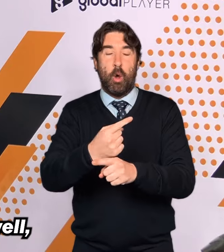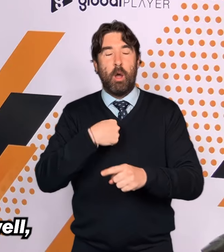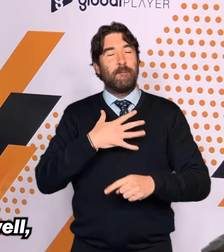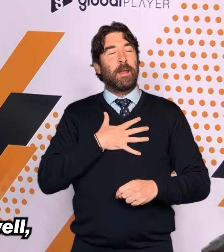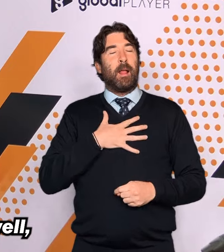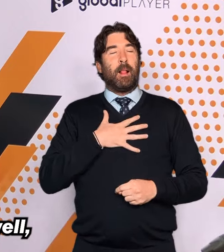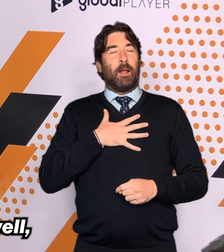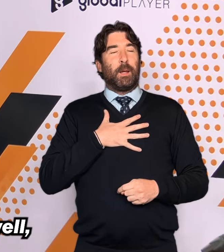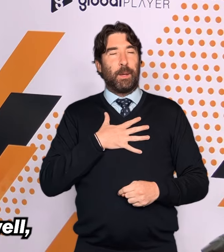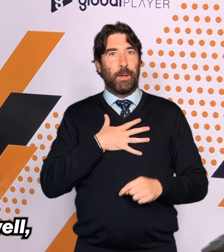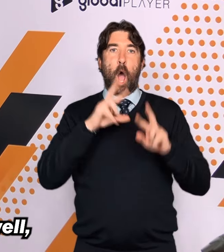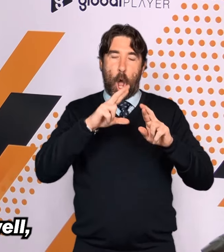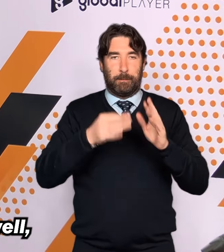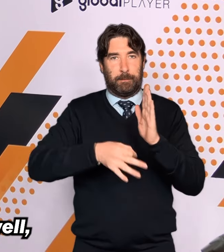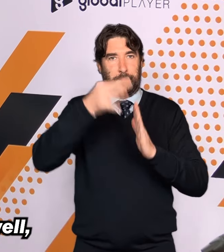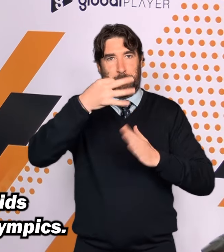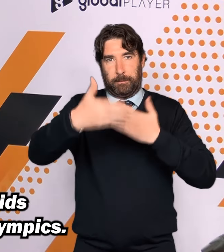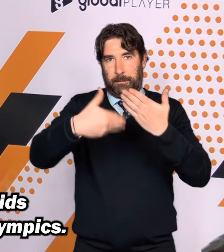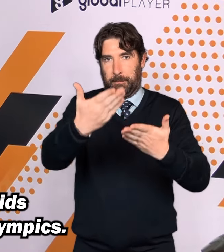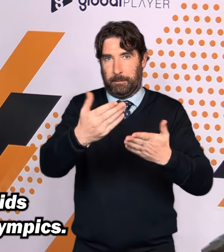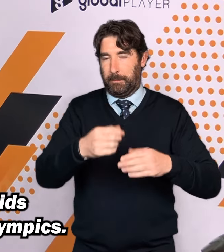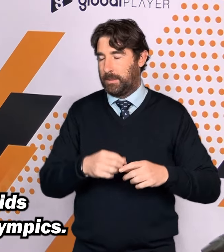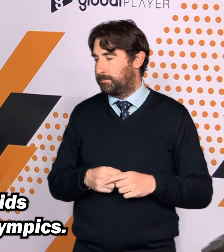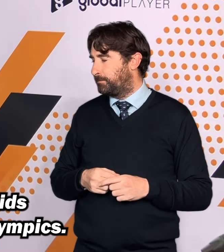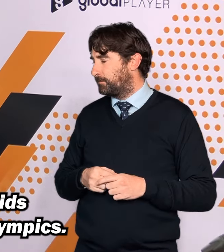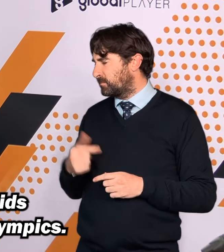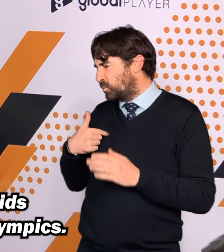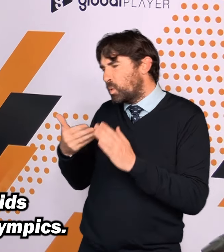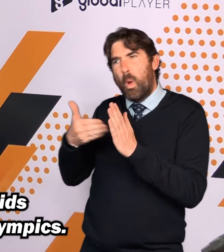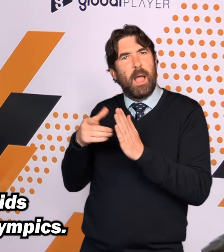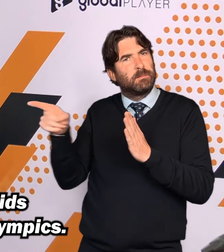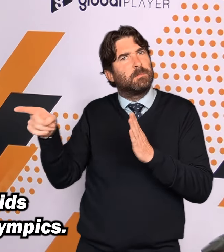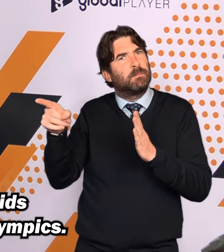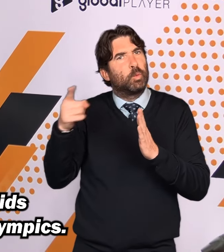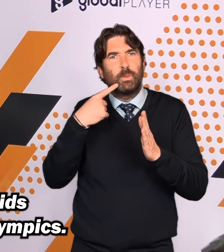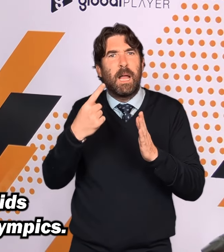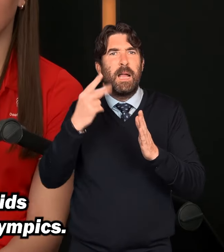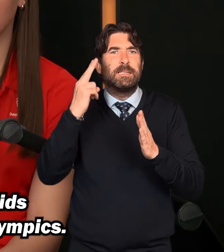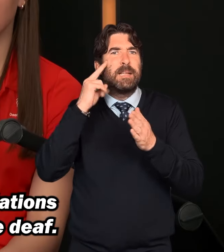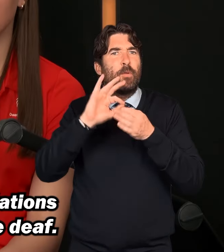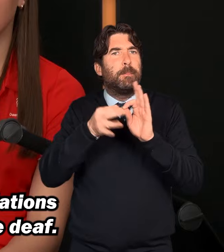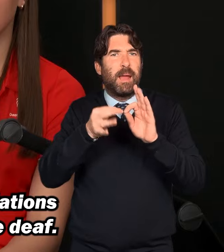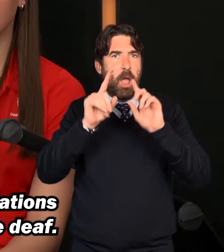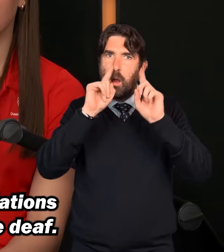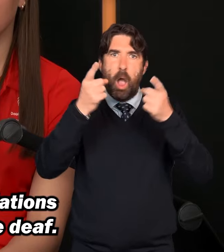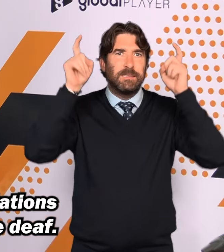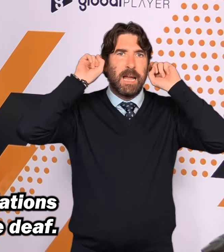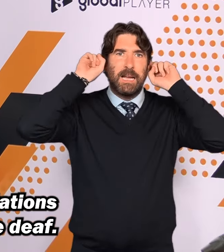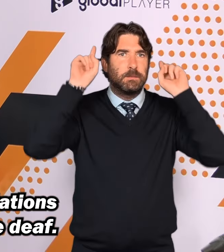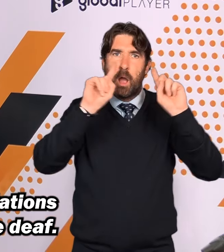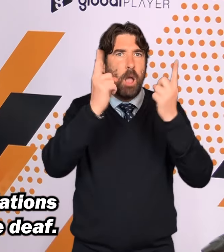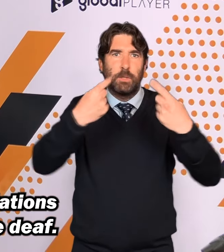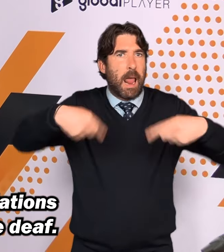Yeah, and just to reiterate as well, you can't wear hearing aids while competing in the Paralympics. So